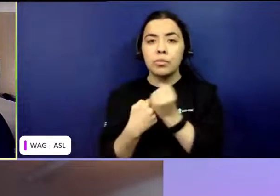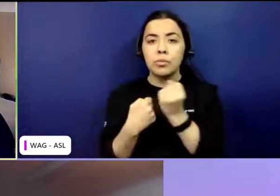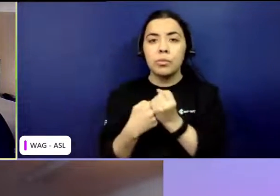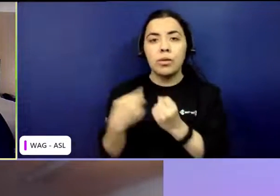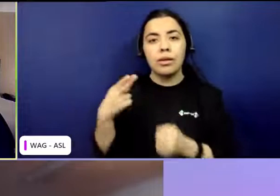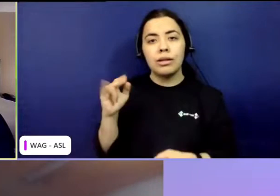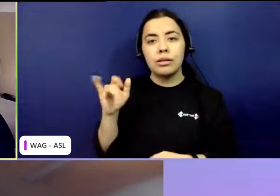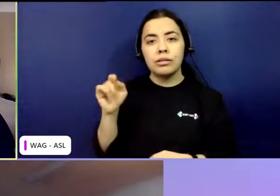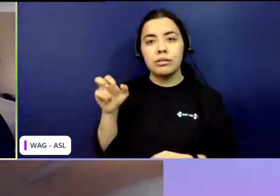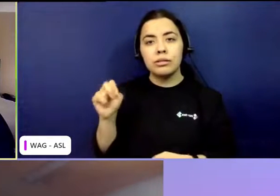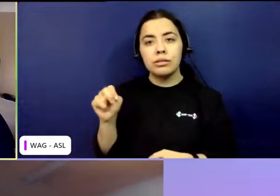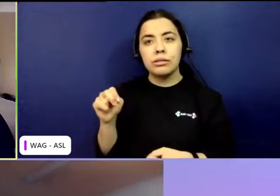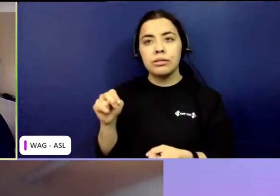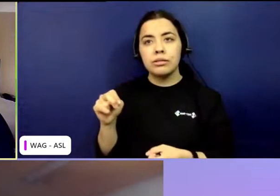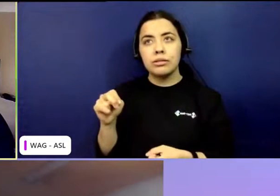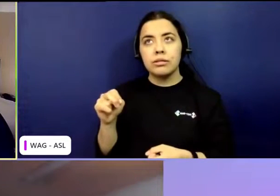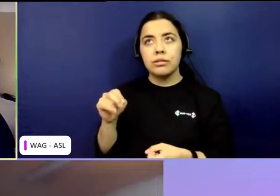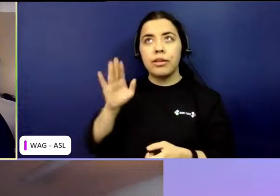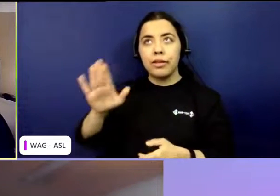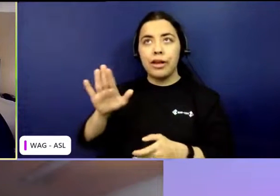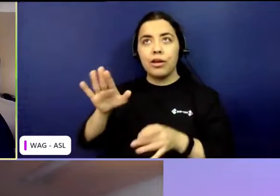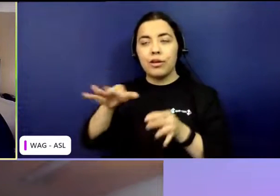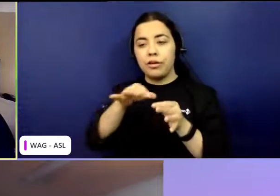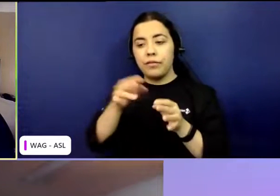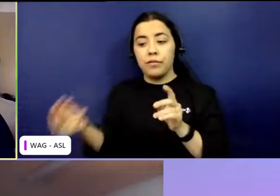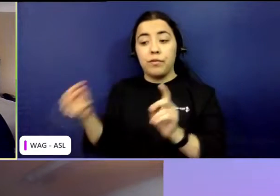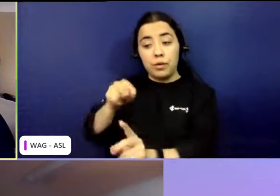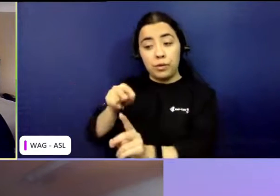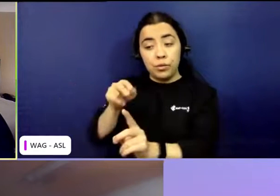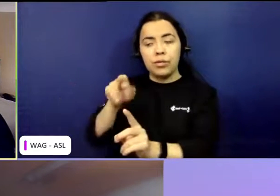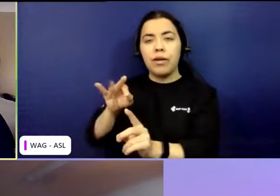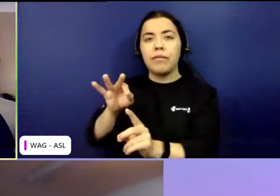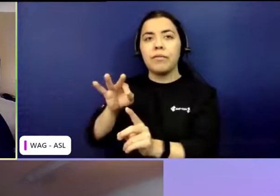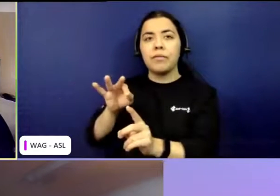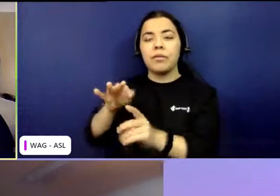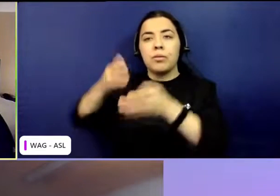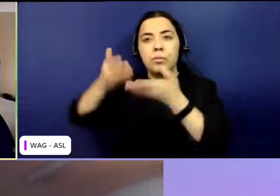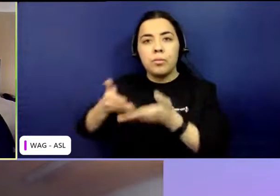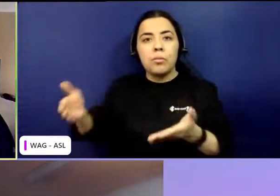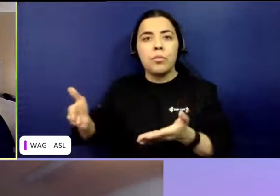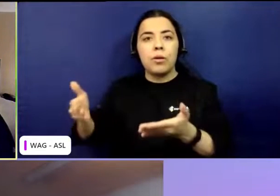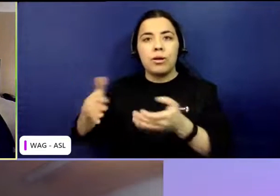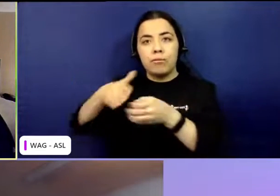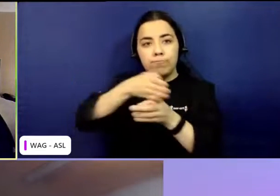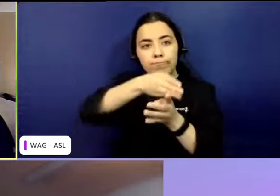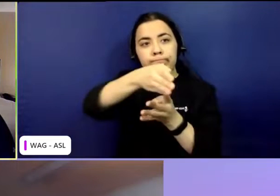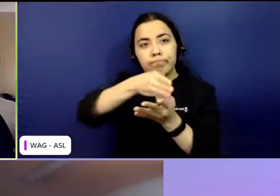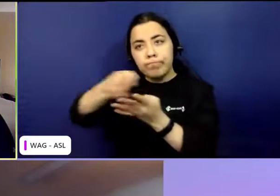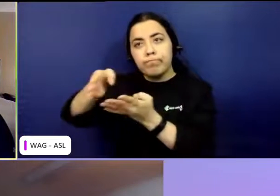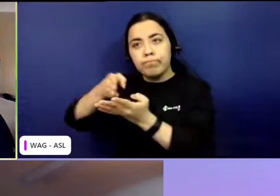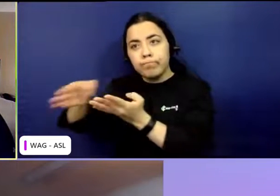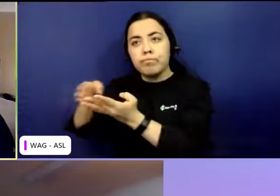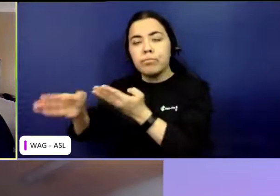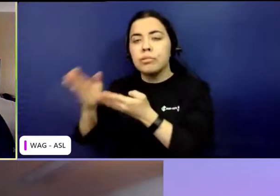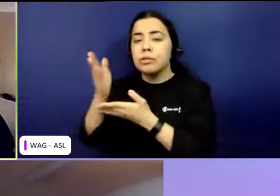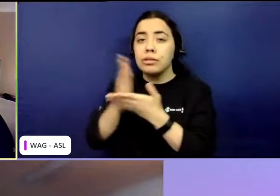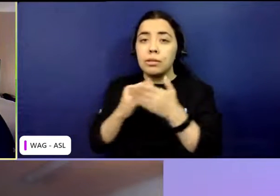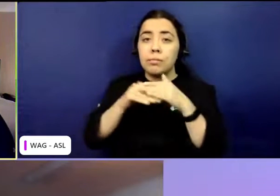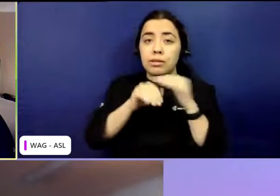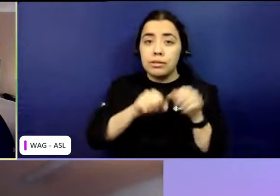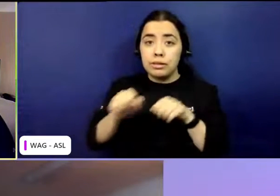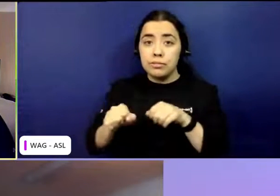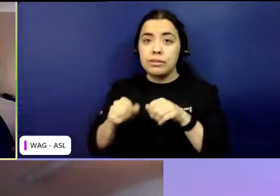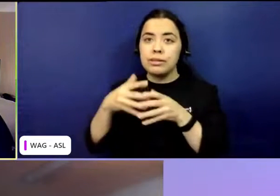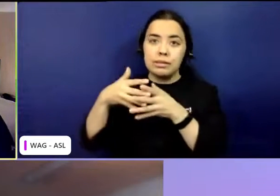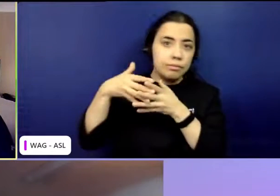defines product areas. So we have accessibility SMEs that are actually embedded on those